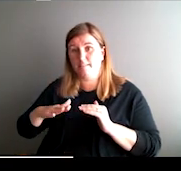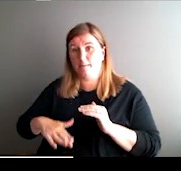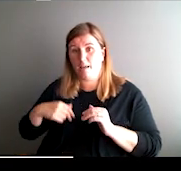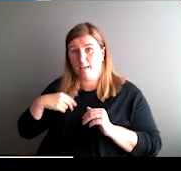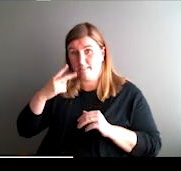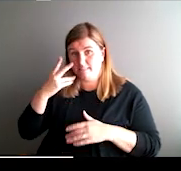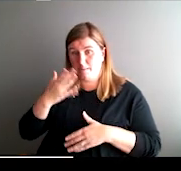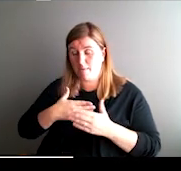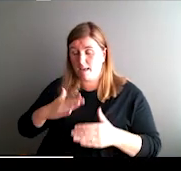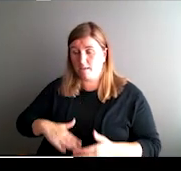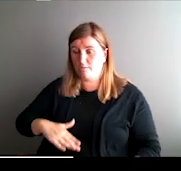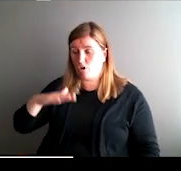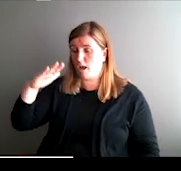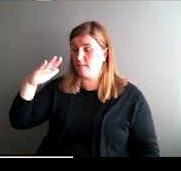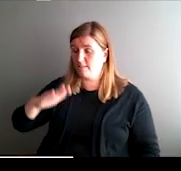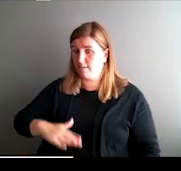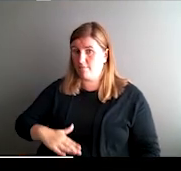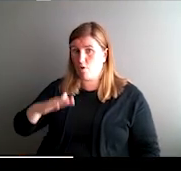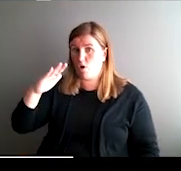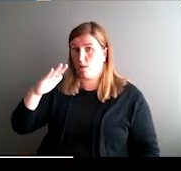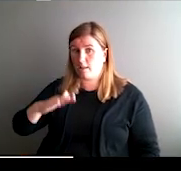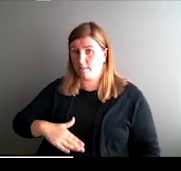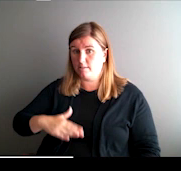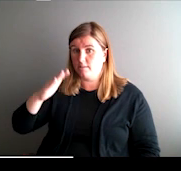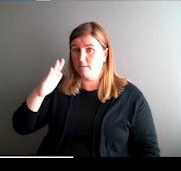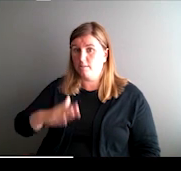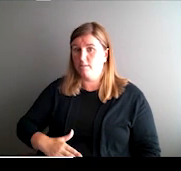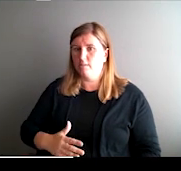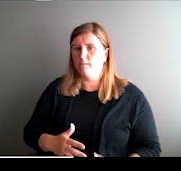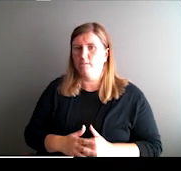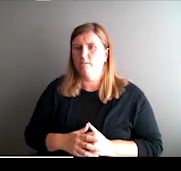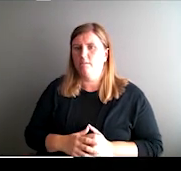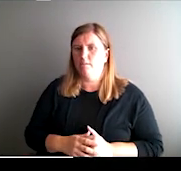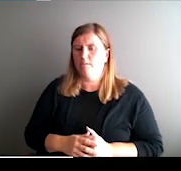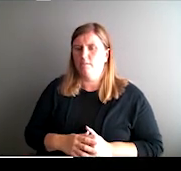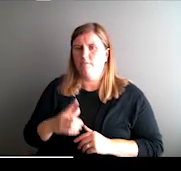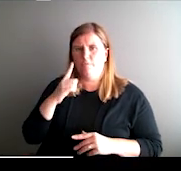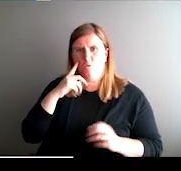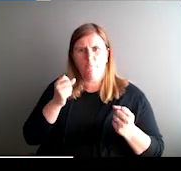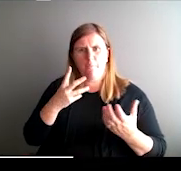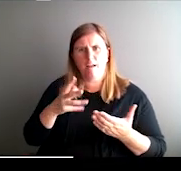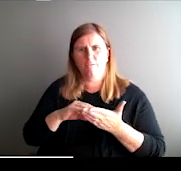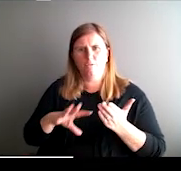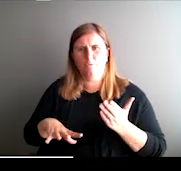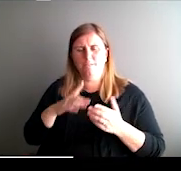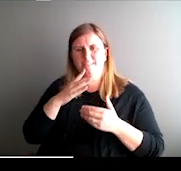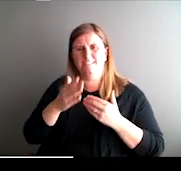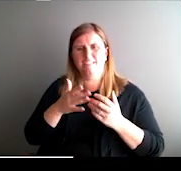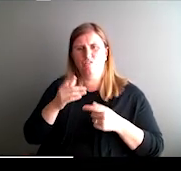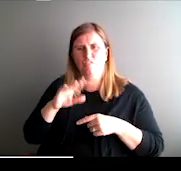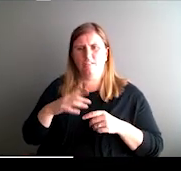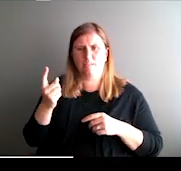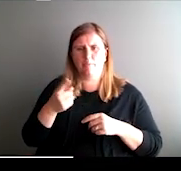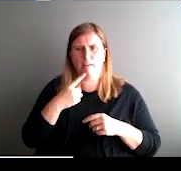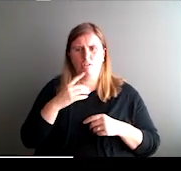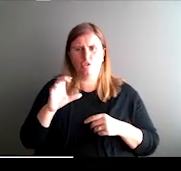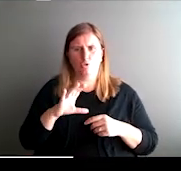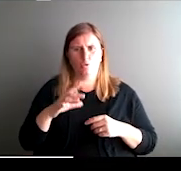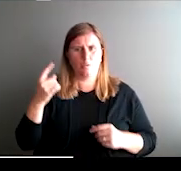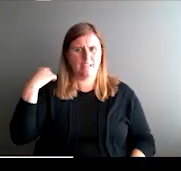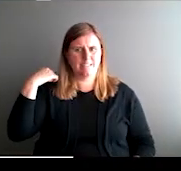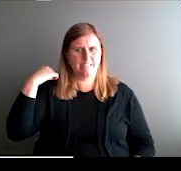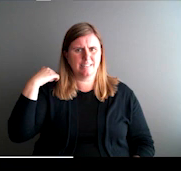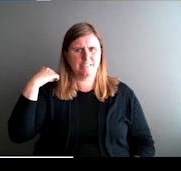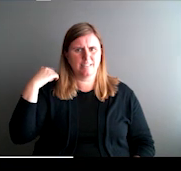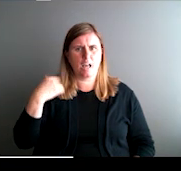see my hand rising and falling, that, for many students, will be easier than something like do this.